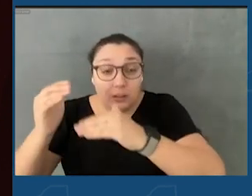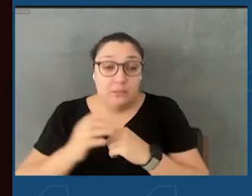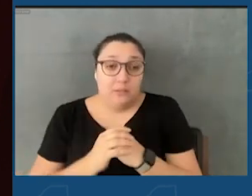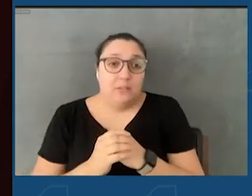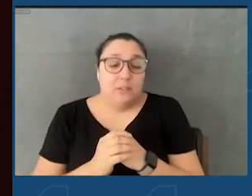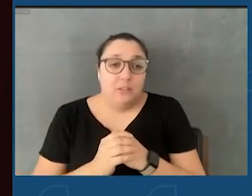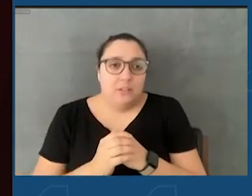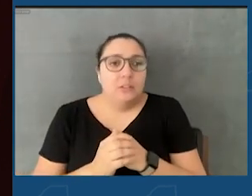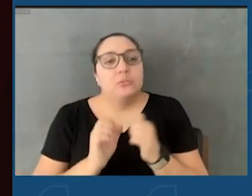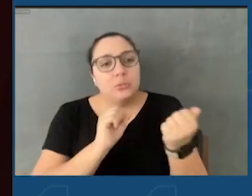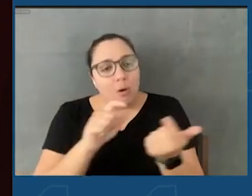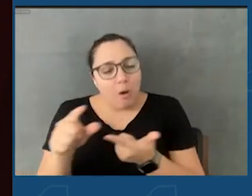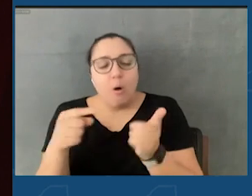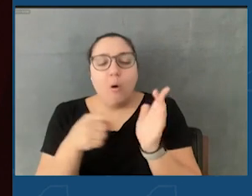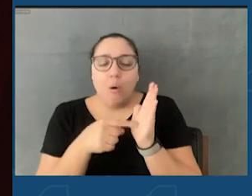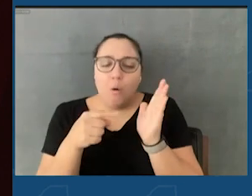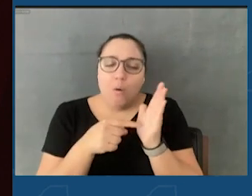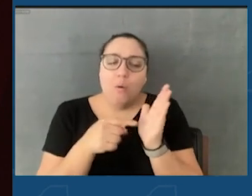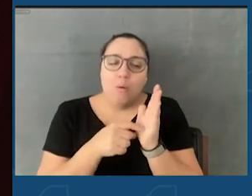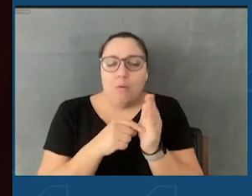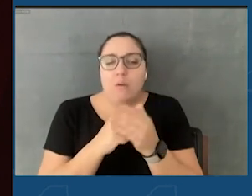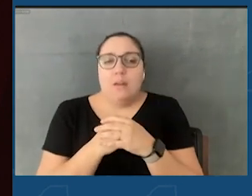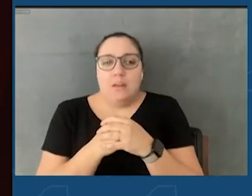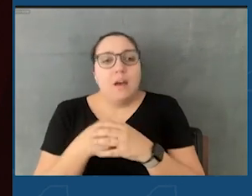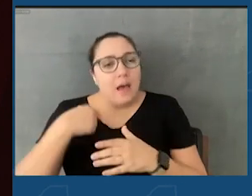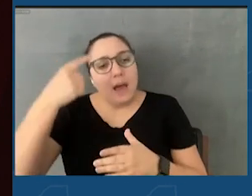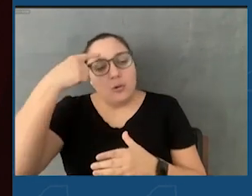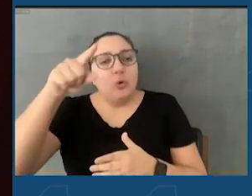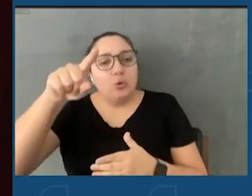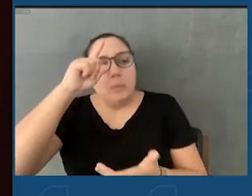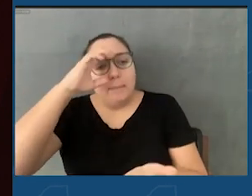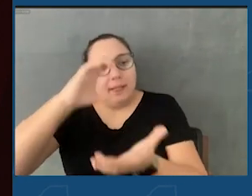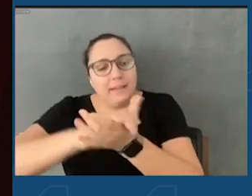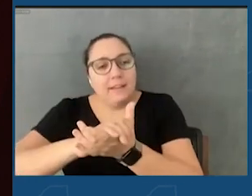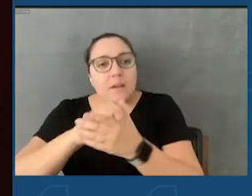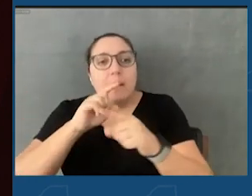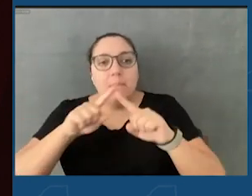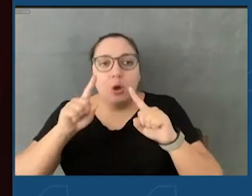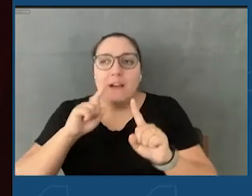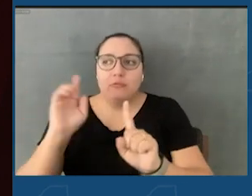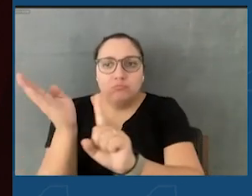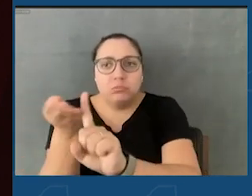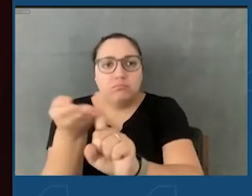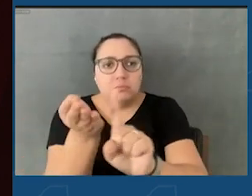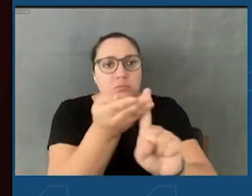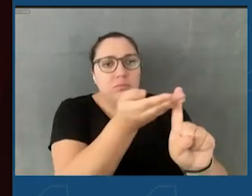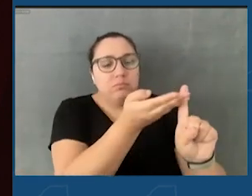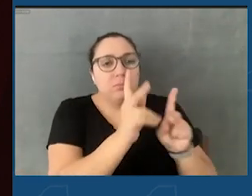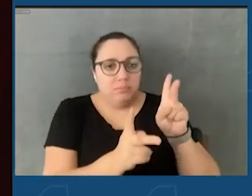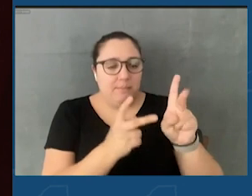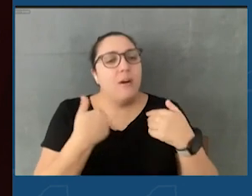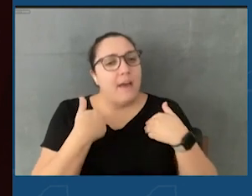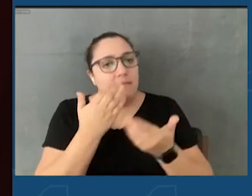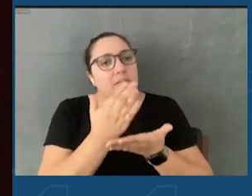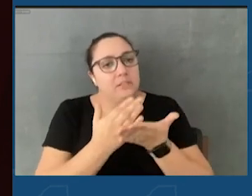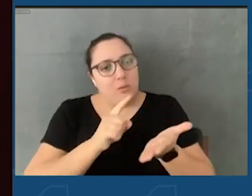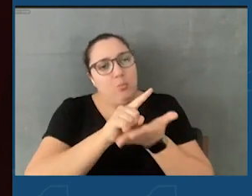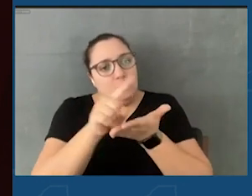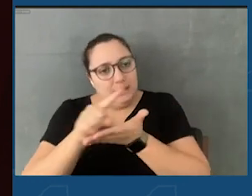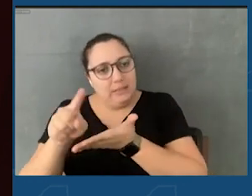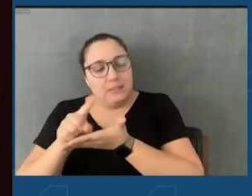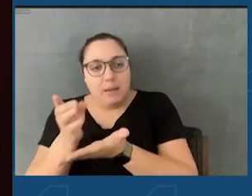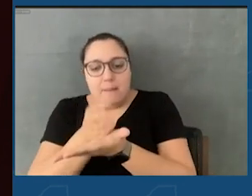this. I know you believe this, but I need to help go out there and persuade a lot of other people. We have a few weeks. The budget is